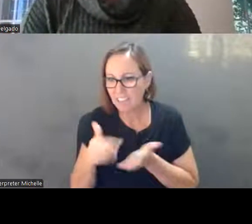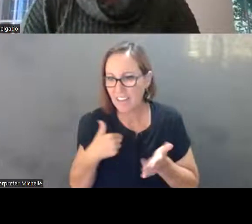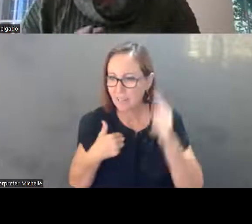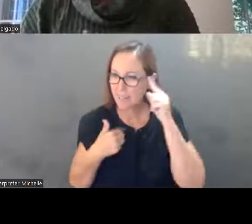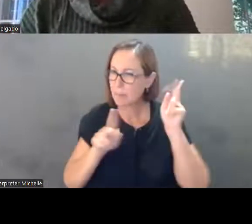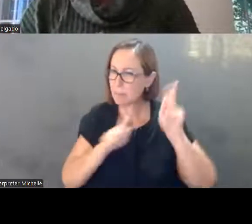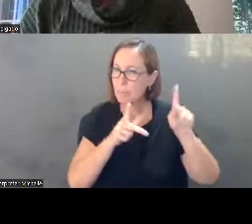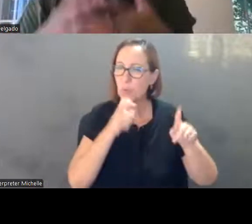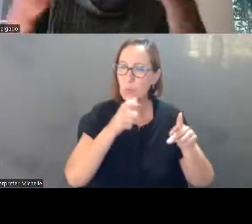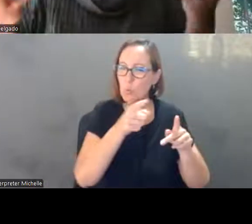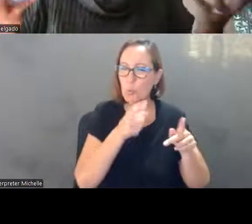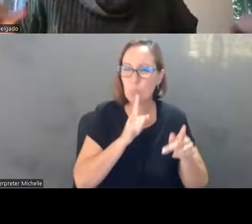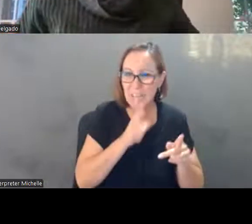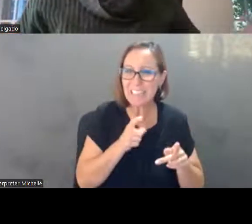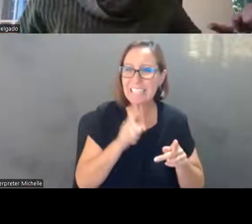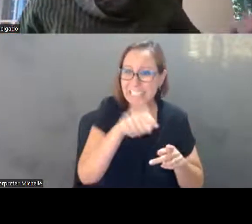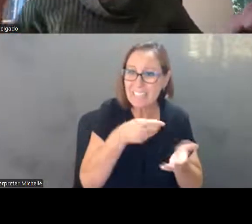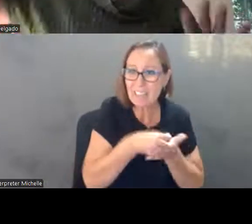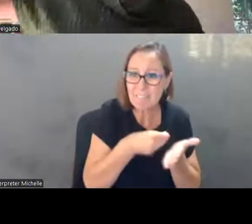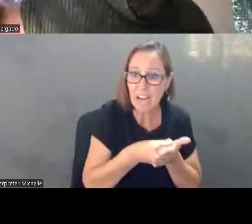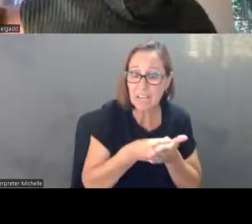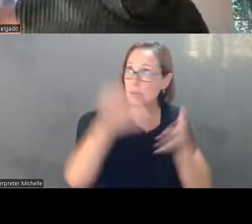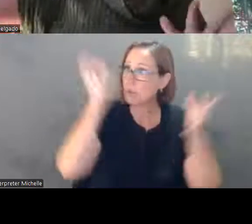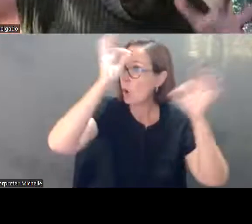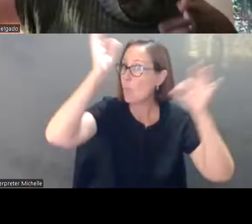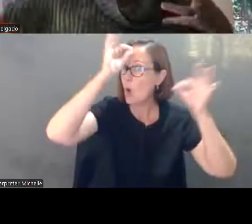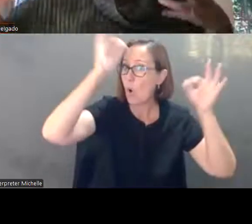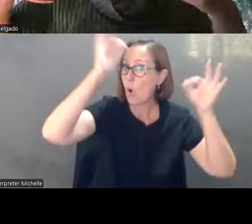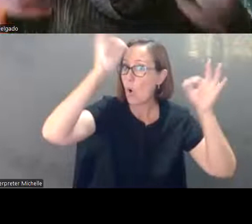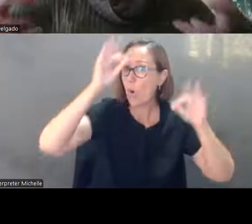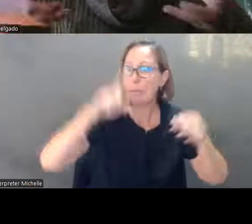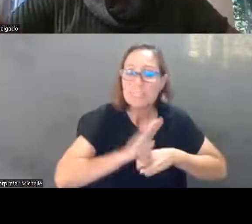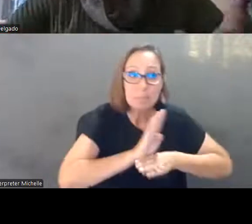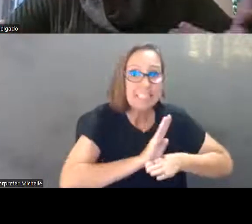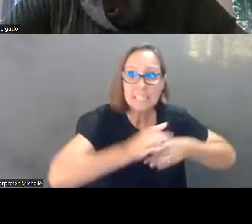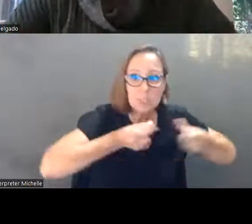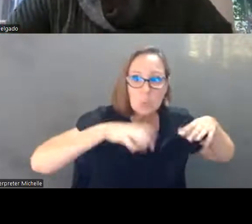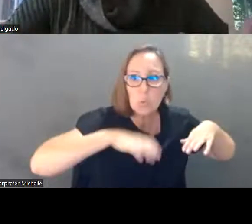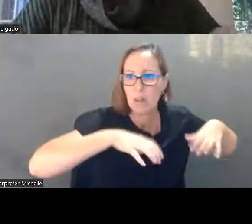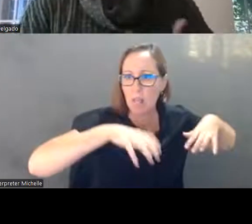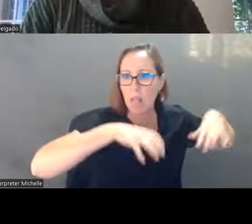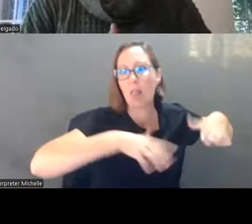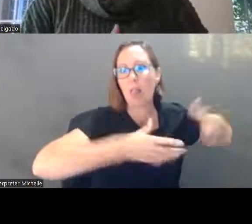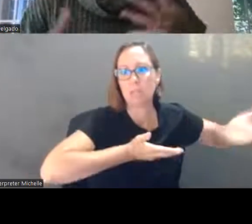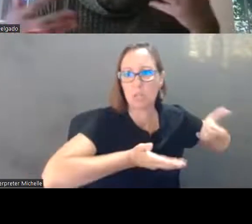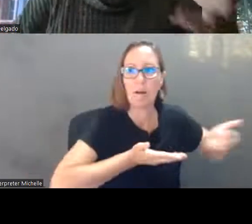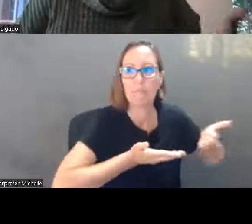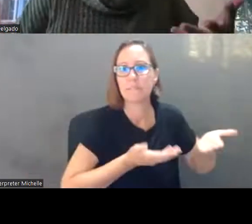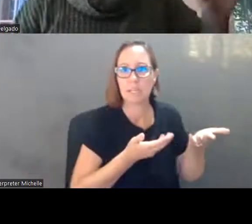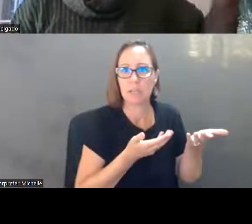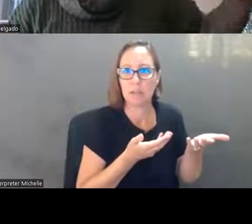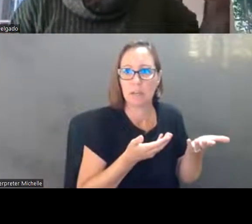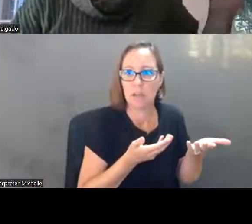need the funding the most just aren't aware, because they're so busy doing the job of serving the individuals that they need to serve that